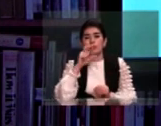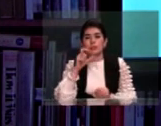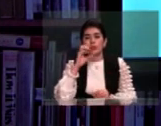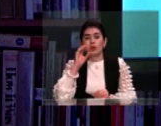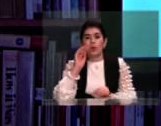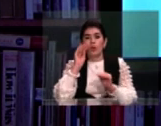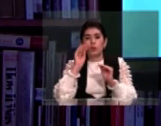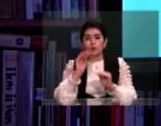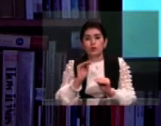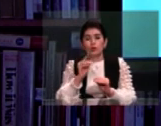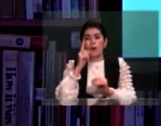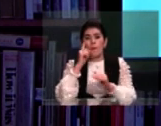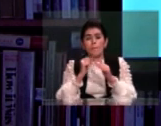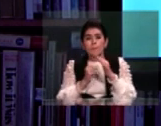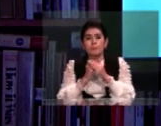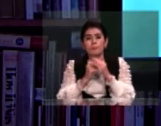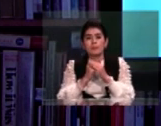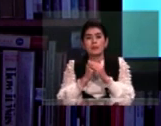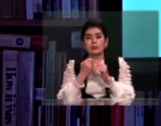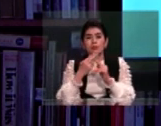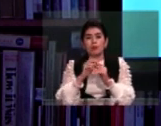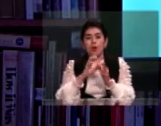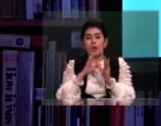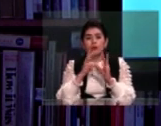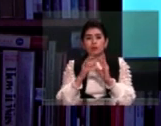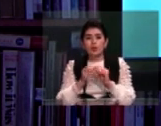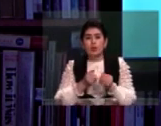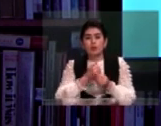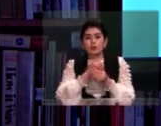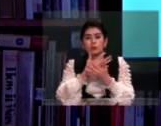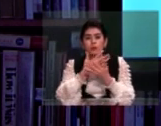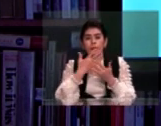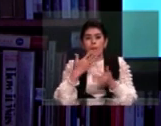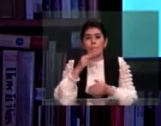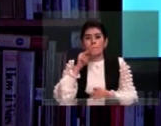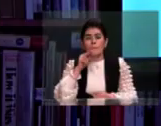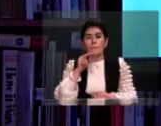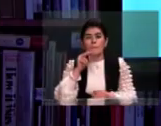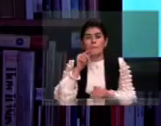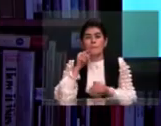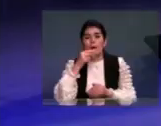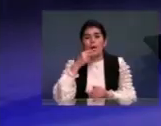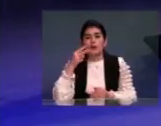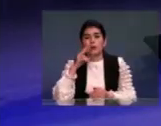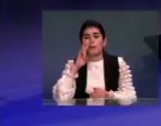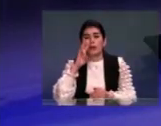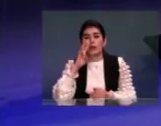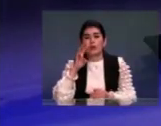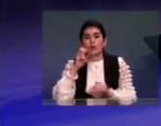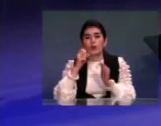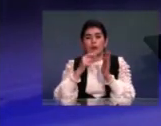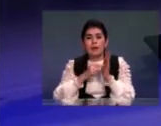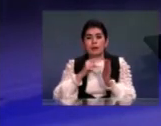ni qo'ysak, bosimni quyidagi formulasi hosil bo'ladi. Yorug'lik bosimi P barobar n ko'paytirilgan